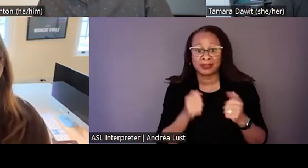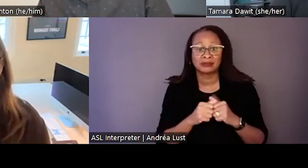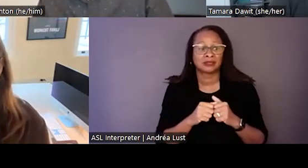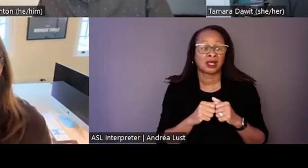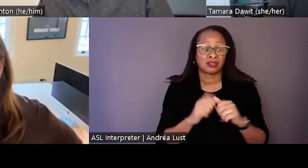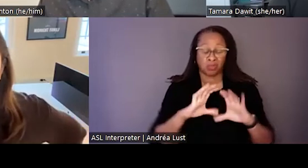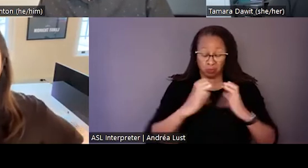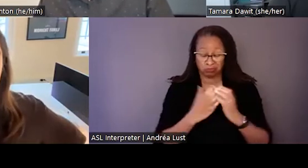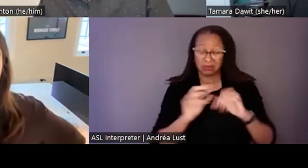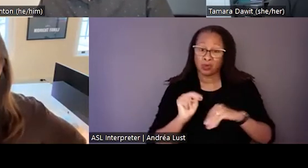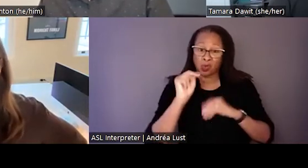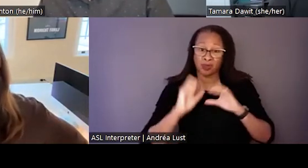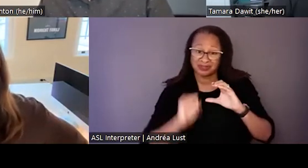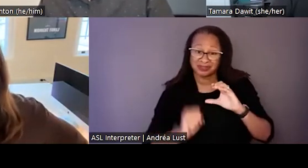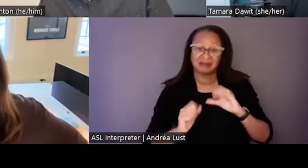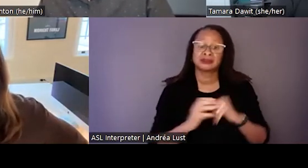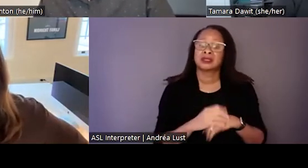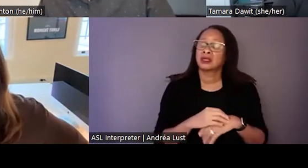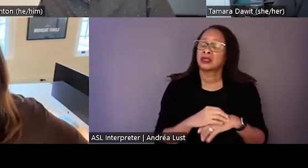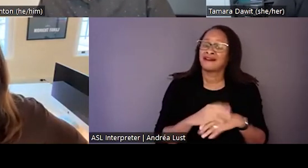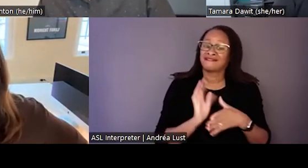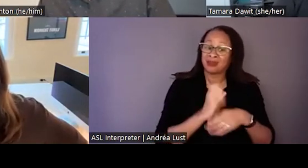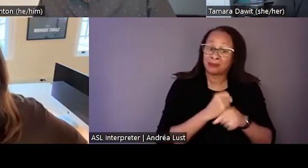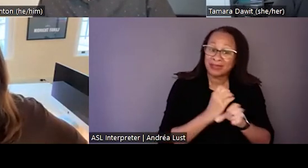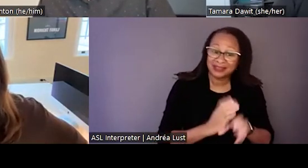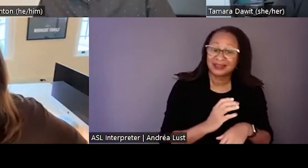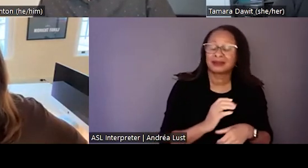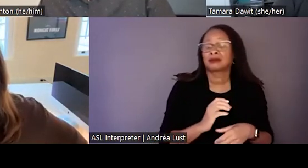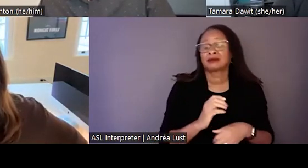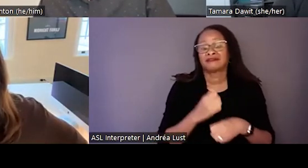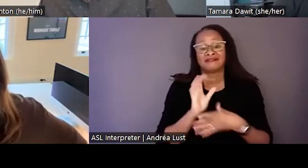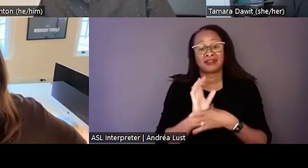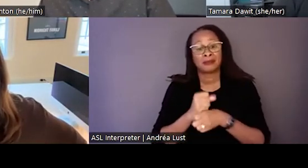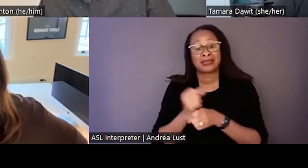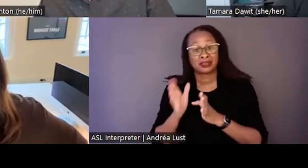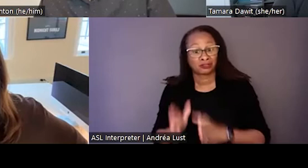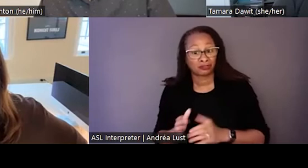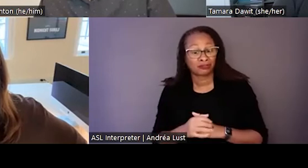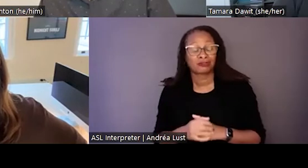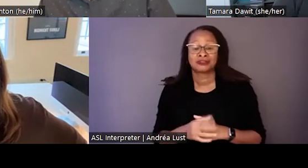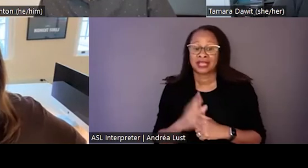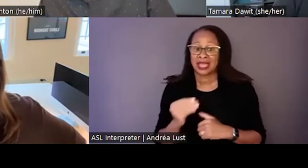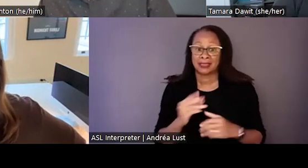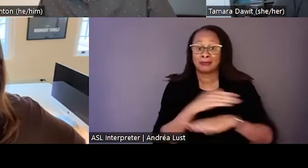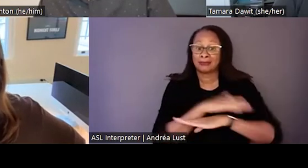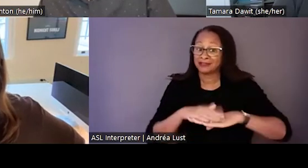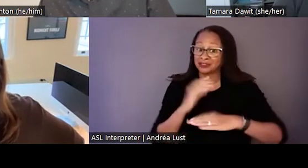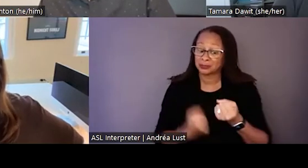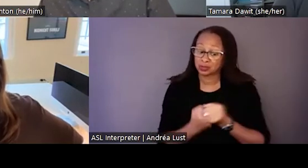South, filmmaking and filmmakers and the platforms who are supporting filmmakers. I'd like